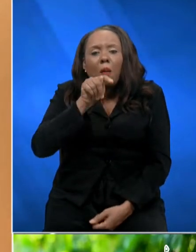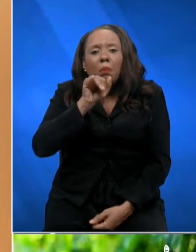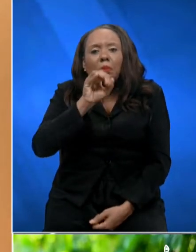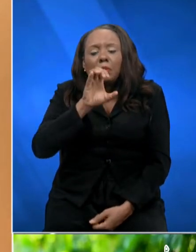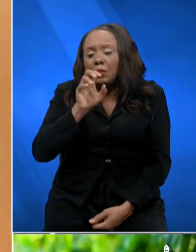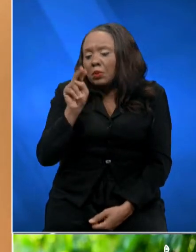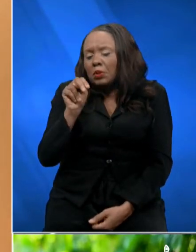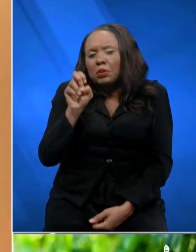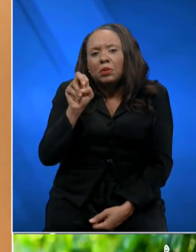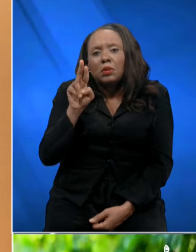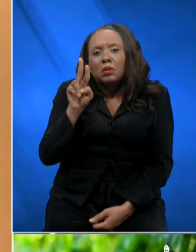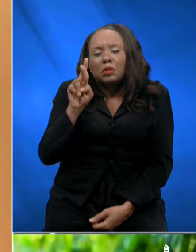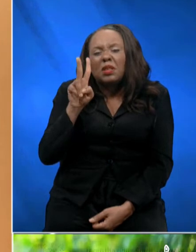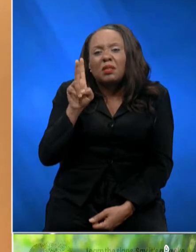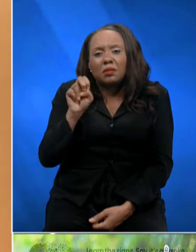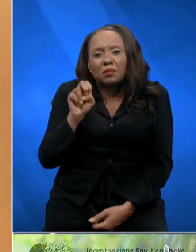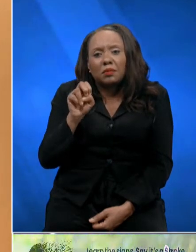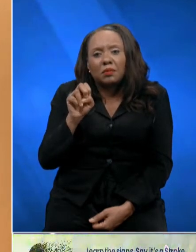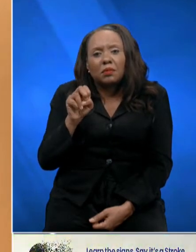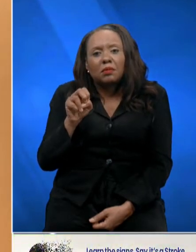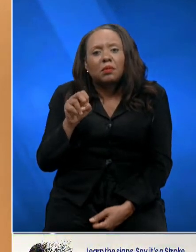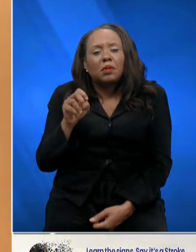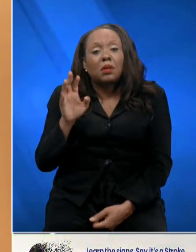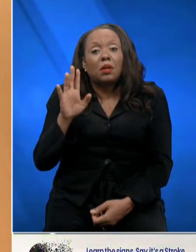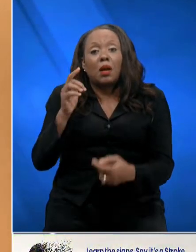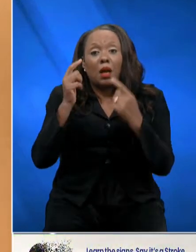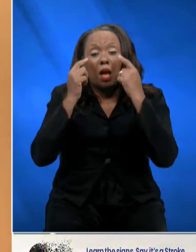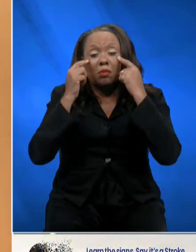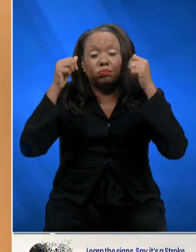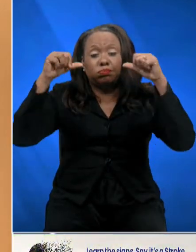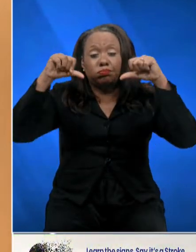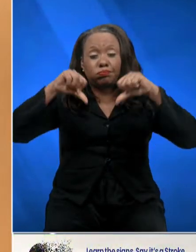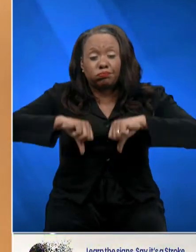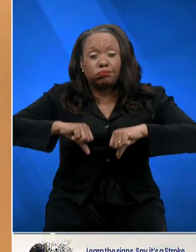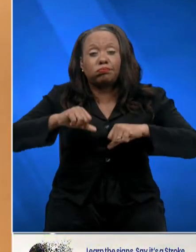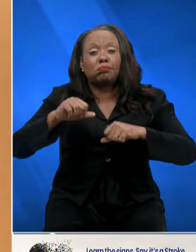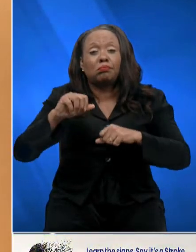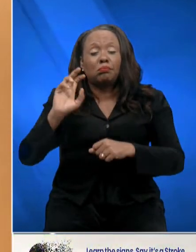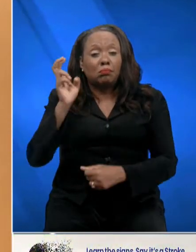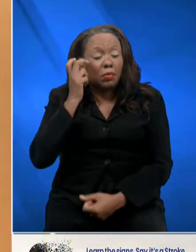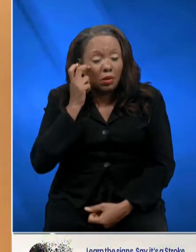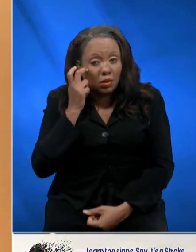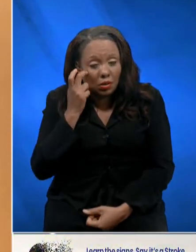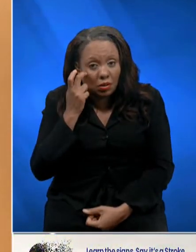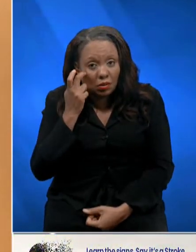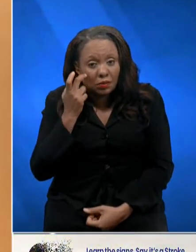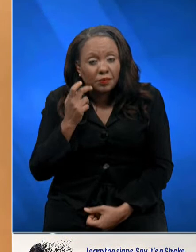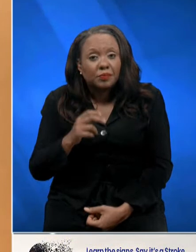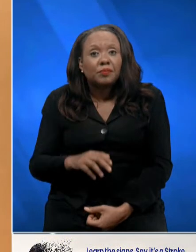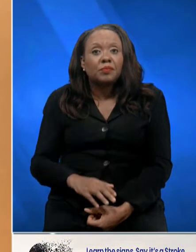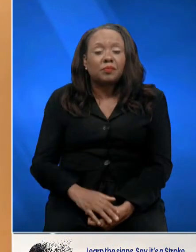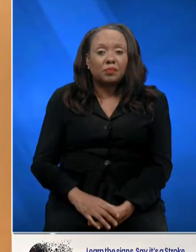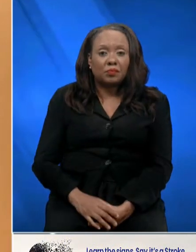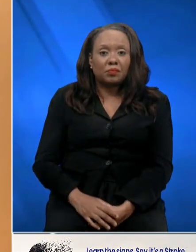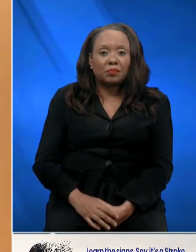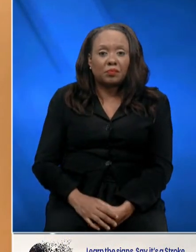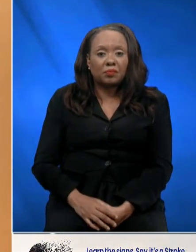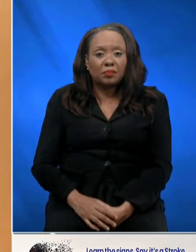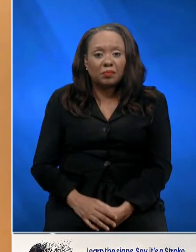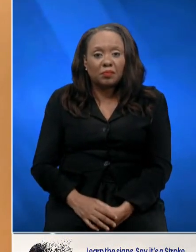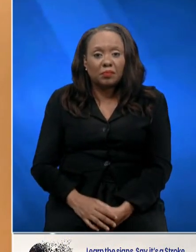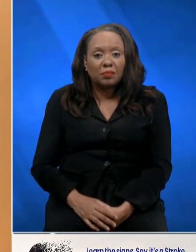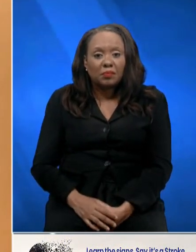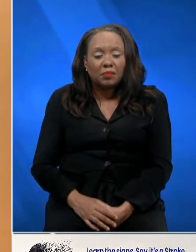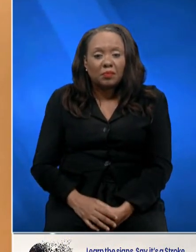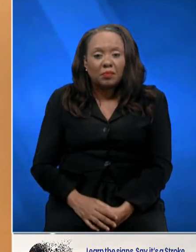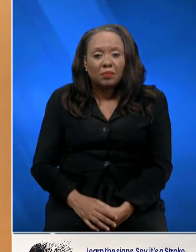cause loss of vision. Now, the steroids that we used to use is slightly different from the steroid that